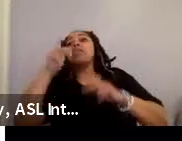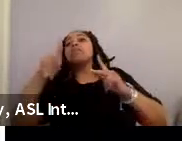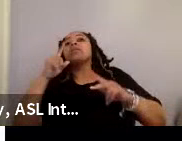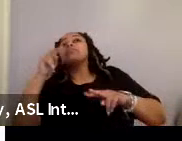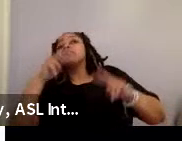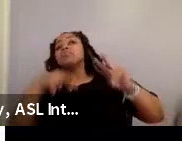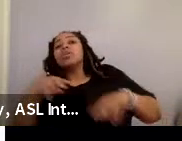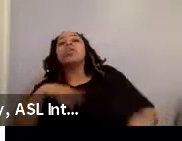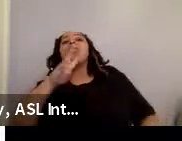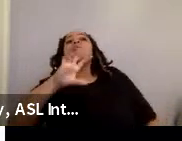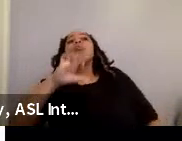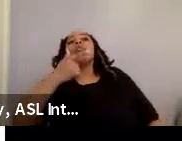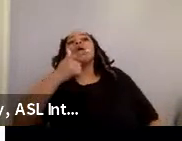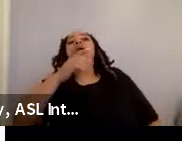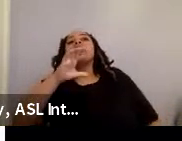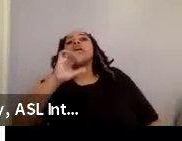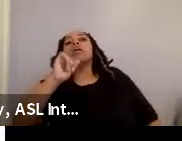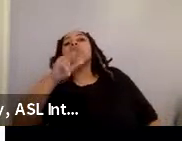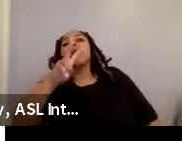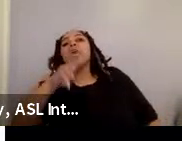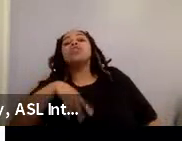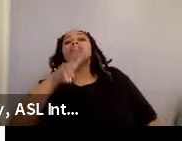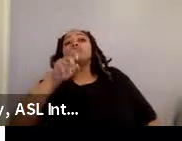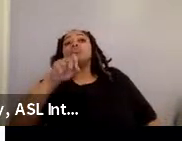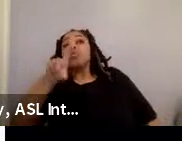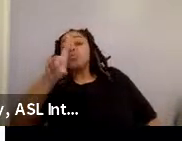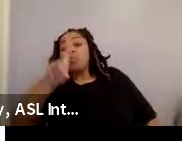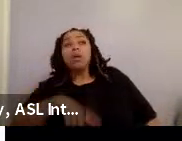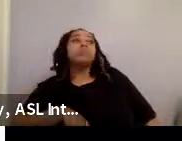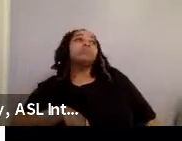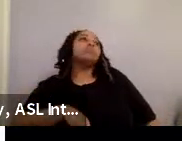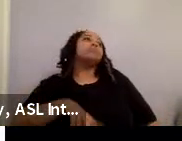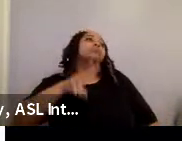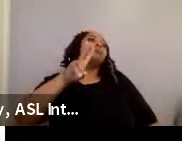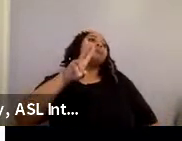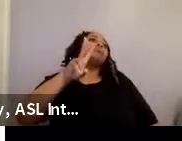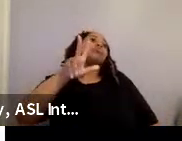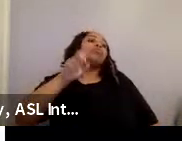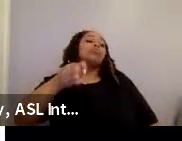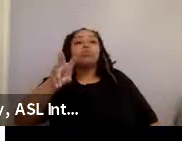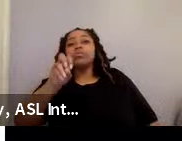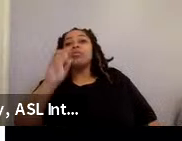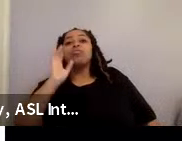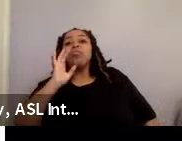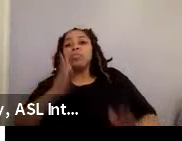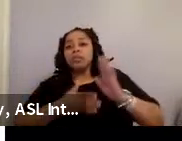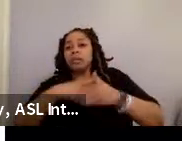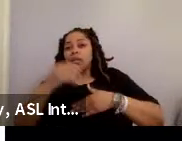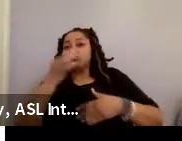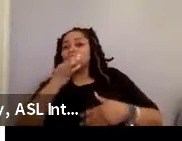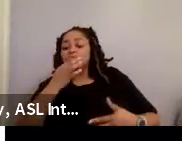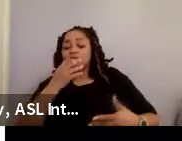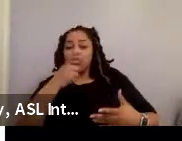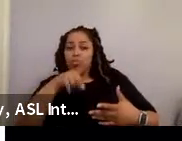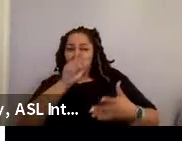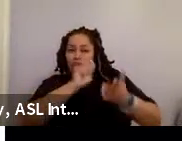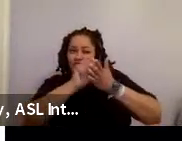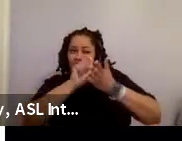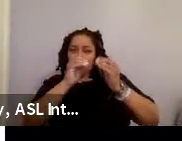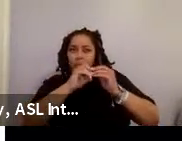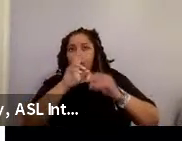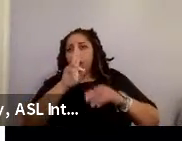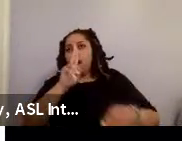2.1. WCAG 2.2 will be out. The way the W3C is writing those more updated